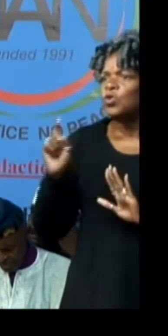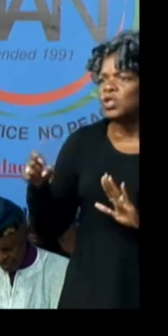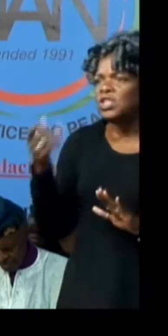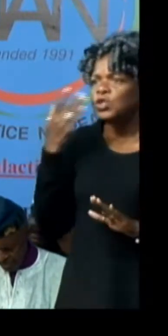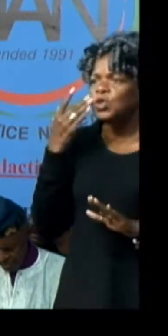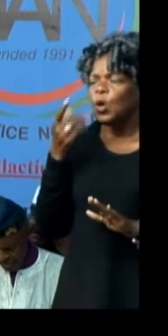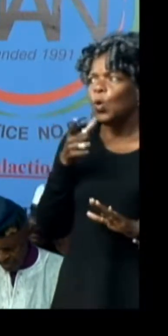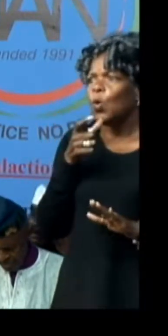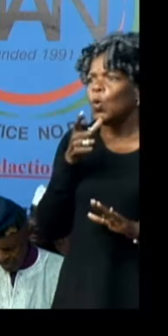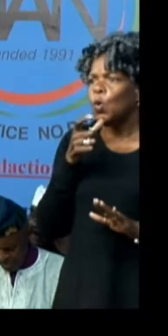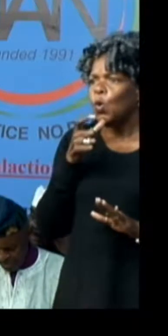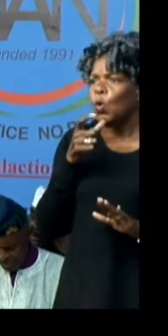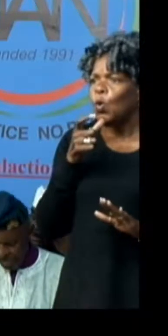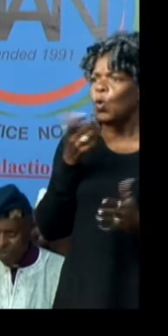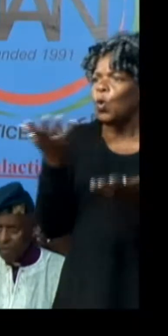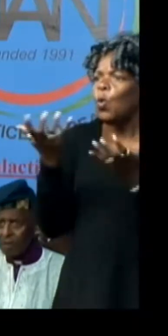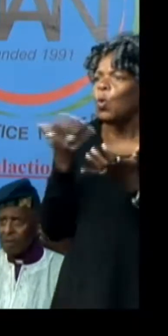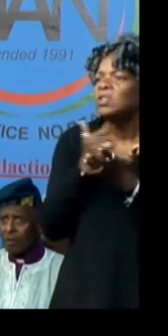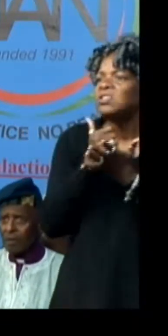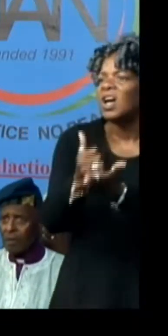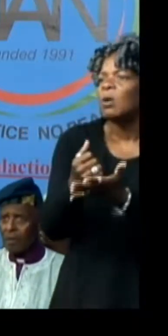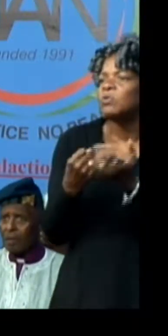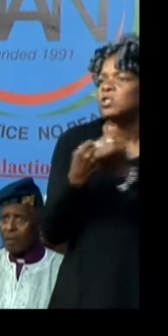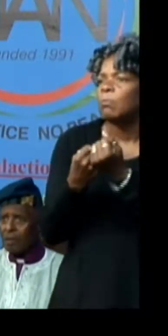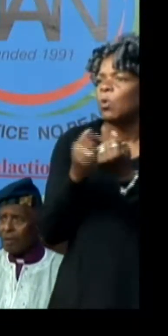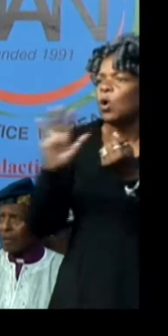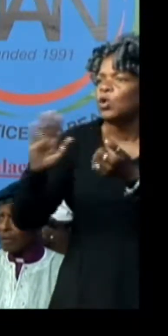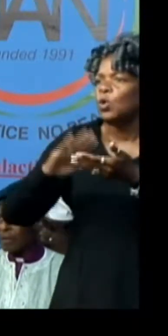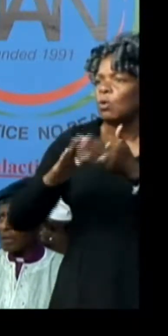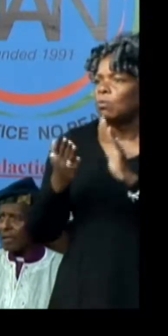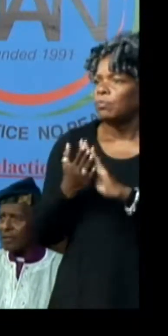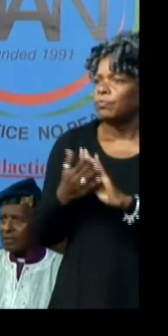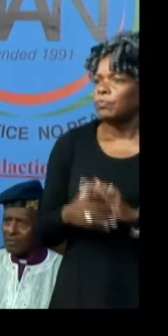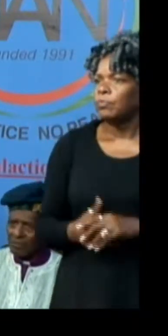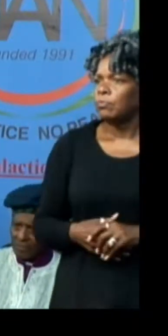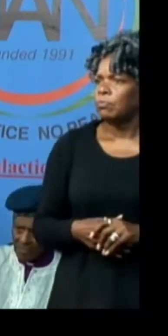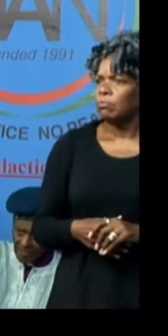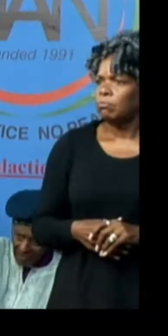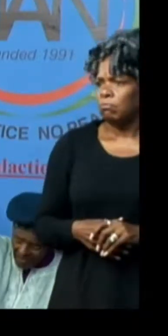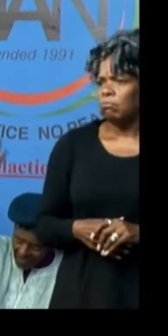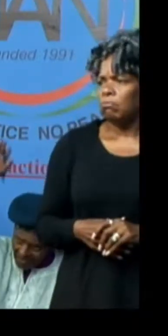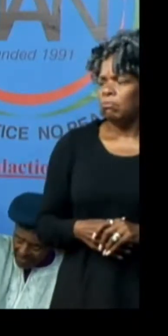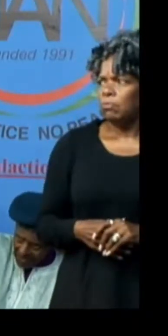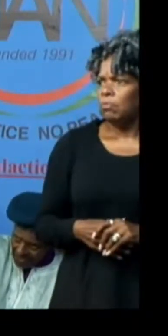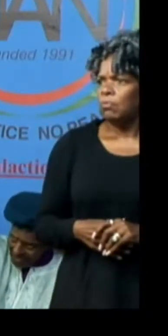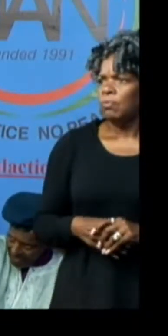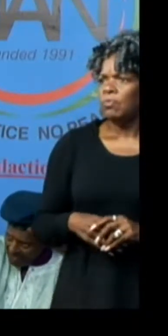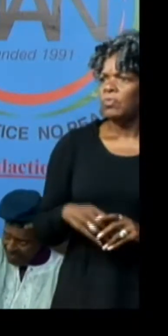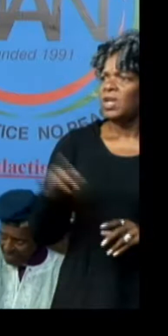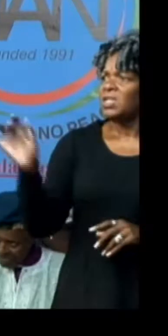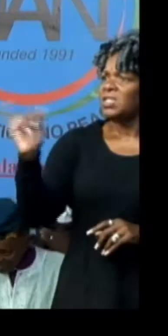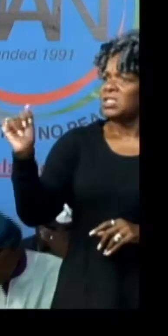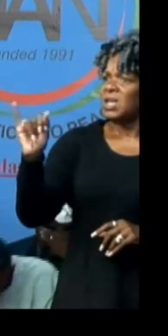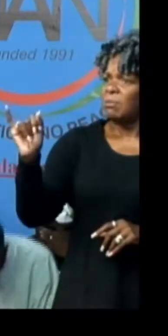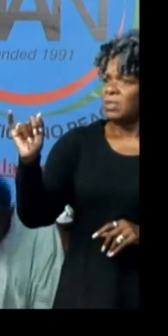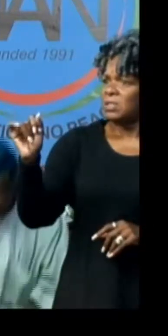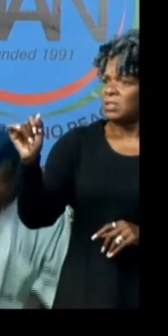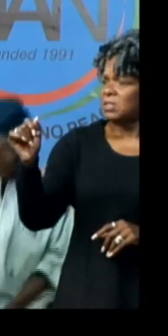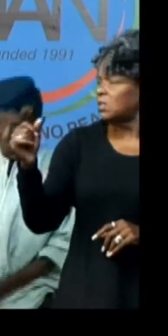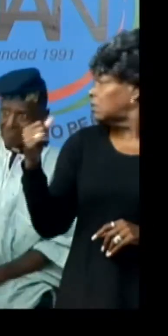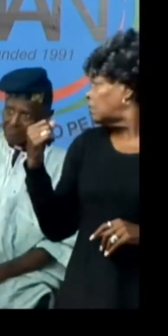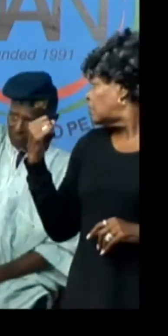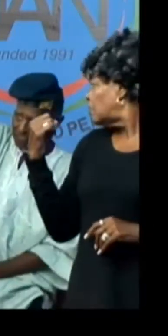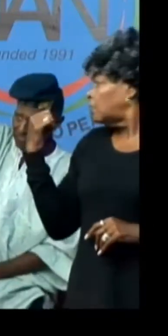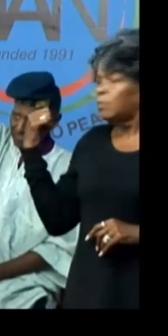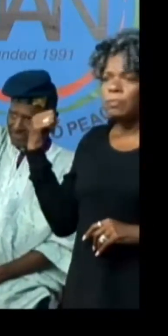when we see a real servant walk in, like Bishop Herbert Daughtry, He ranks above all of our